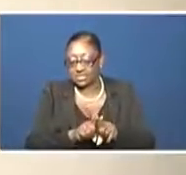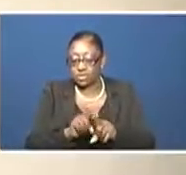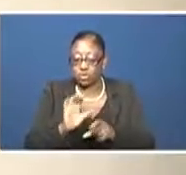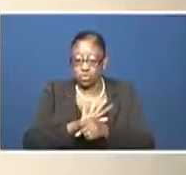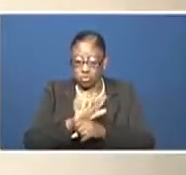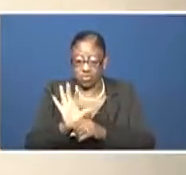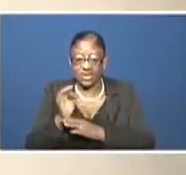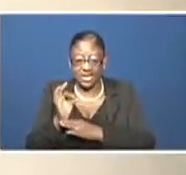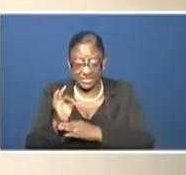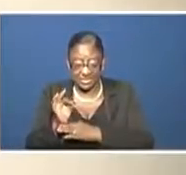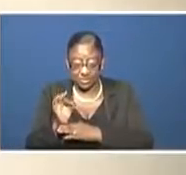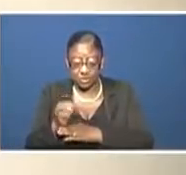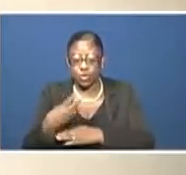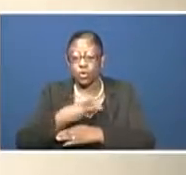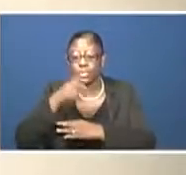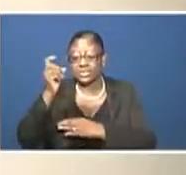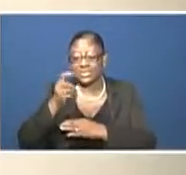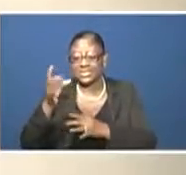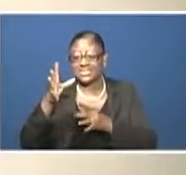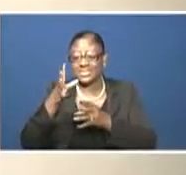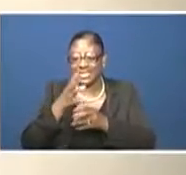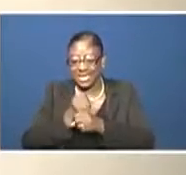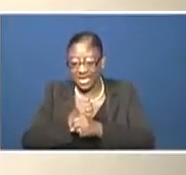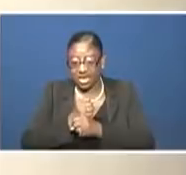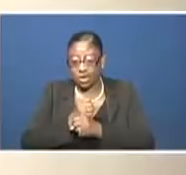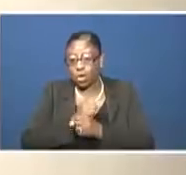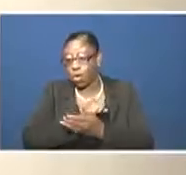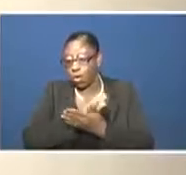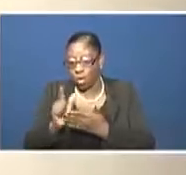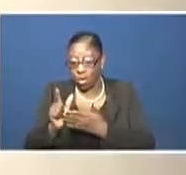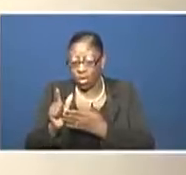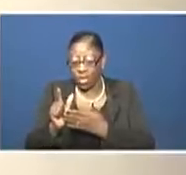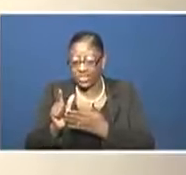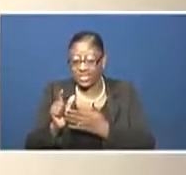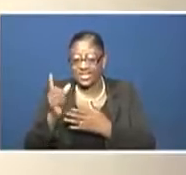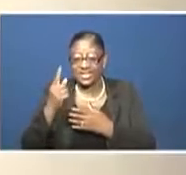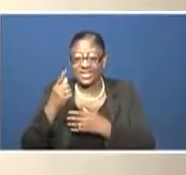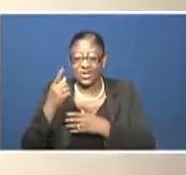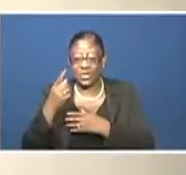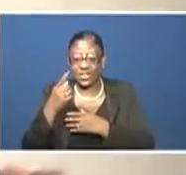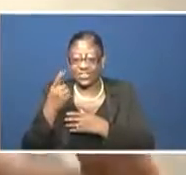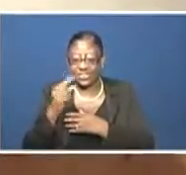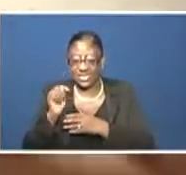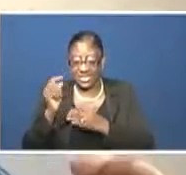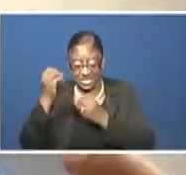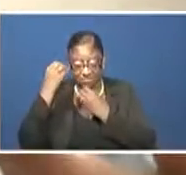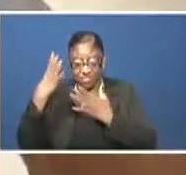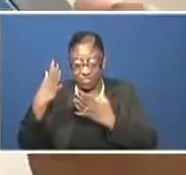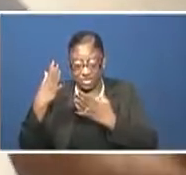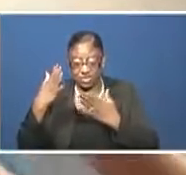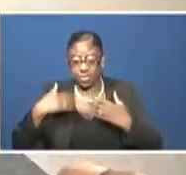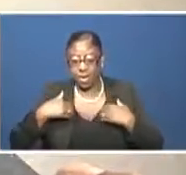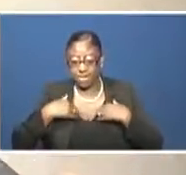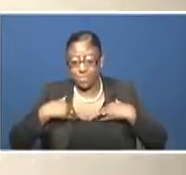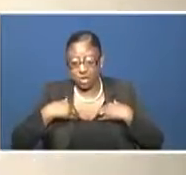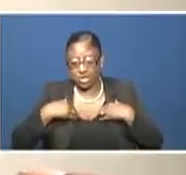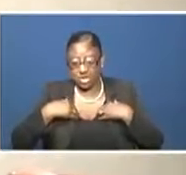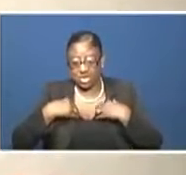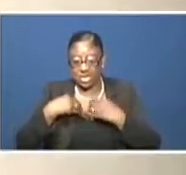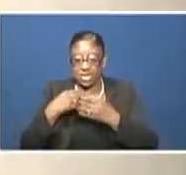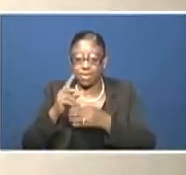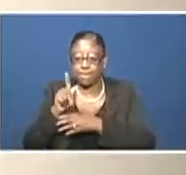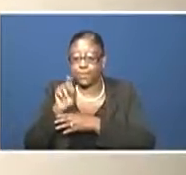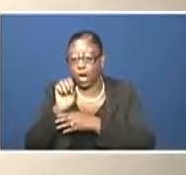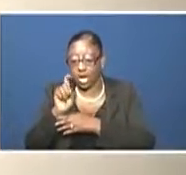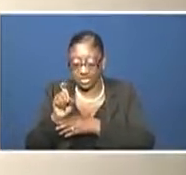very important to get all the information that you should get. So read as best as you can the scientific evidence